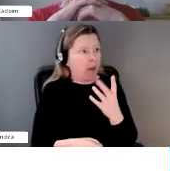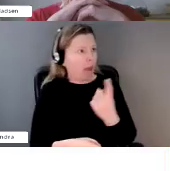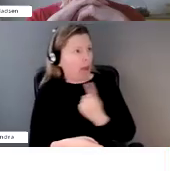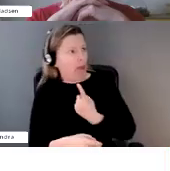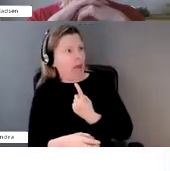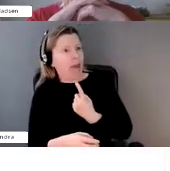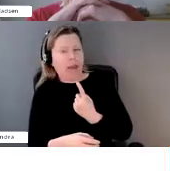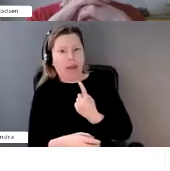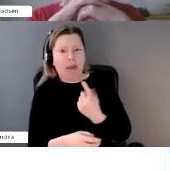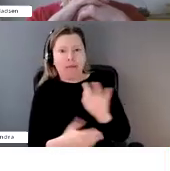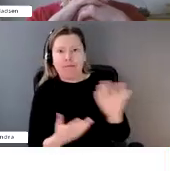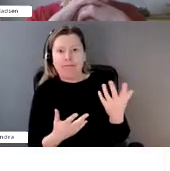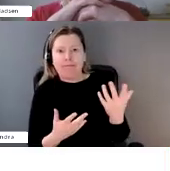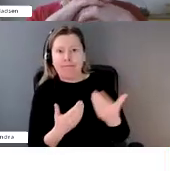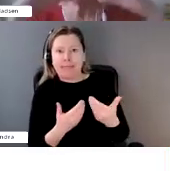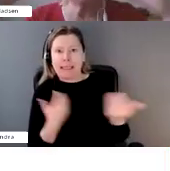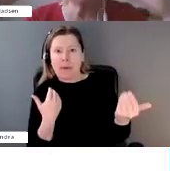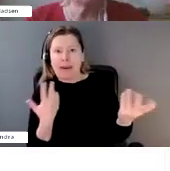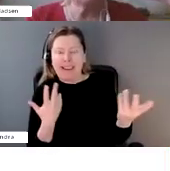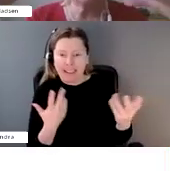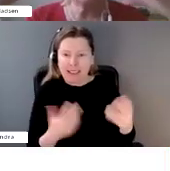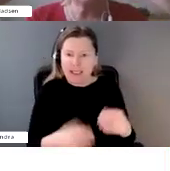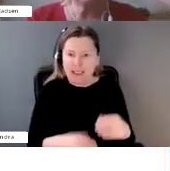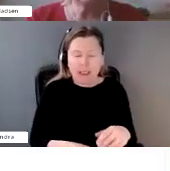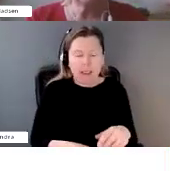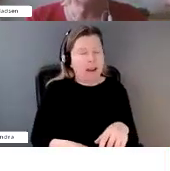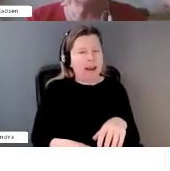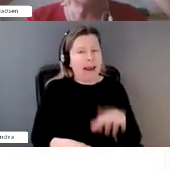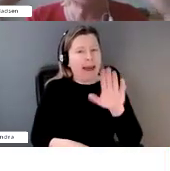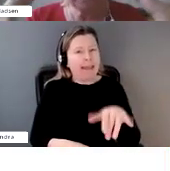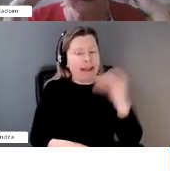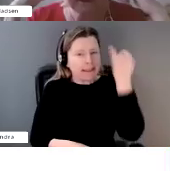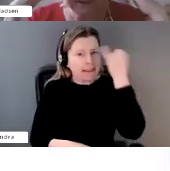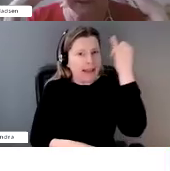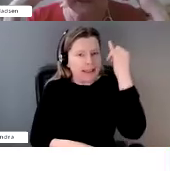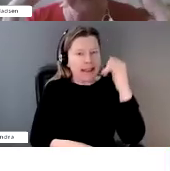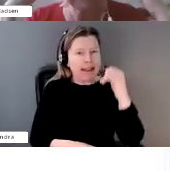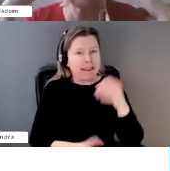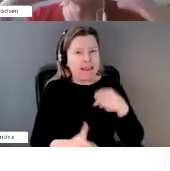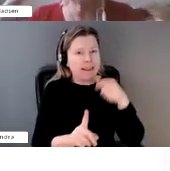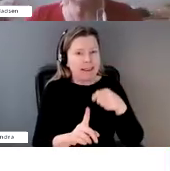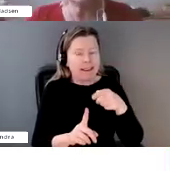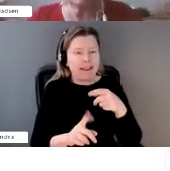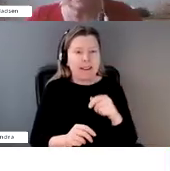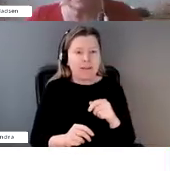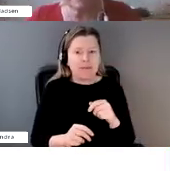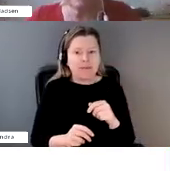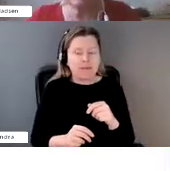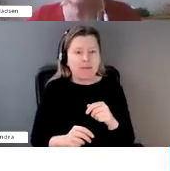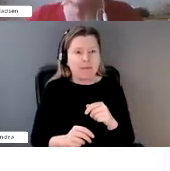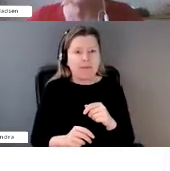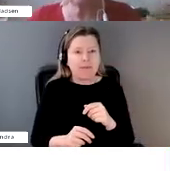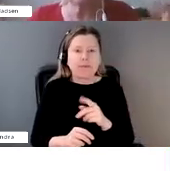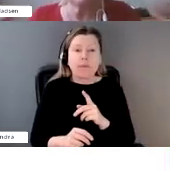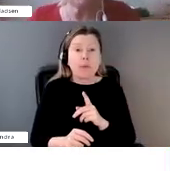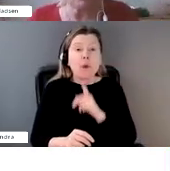group? Um, So that's the whole idea with regard to it's really